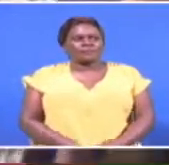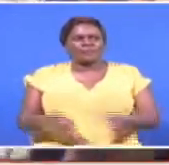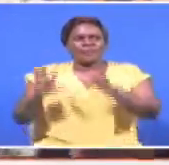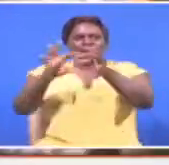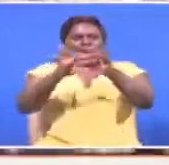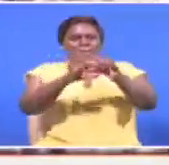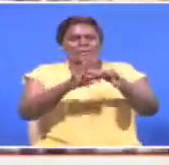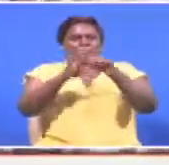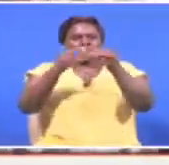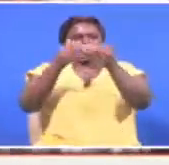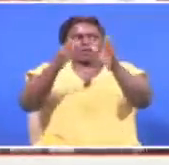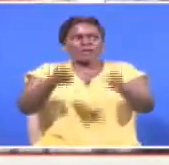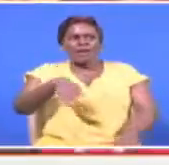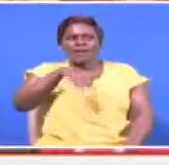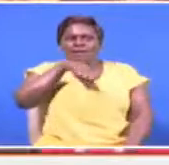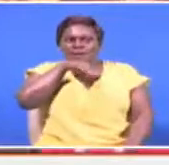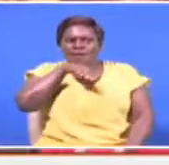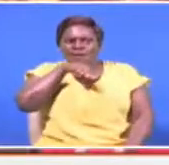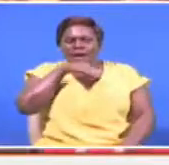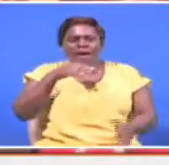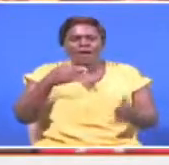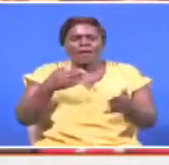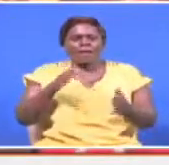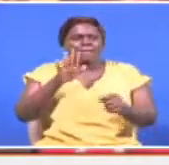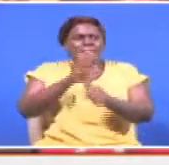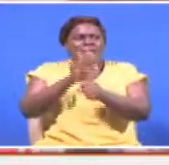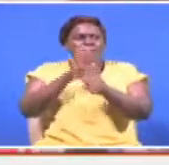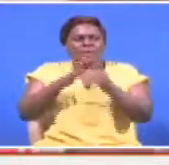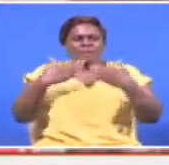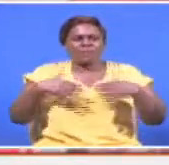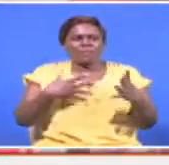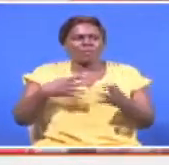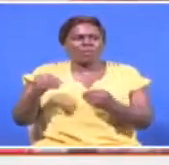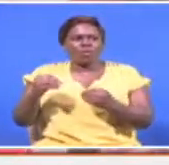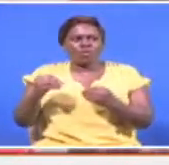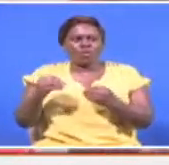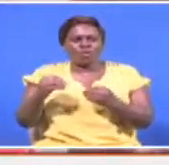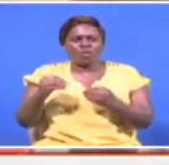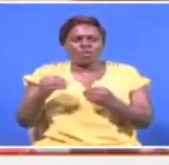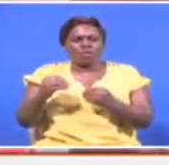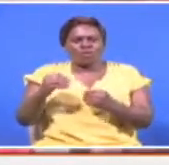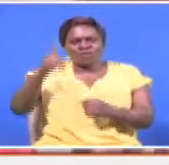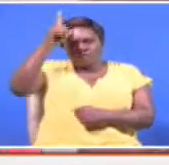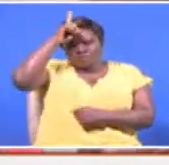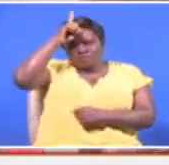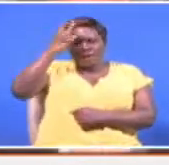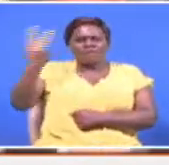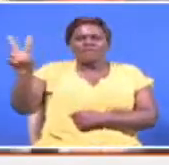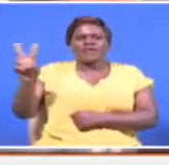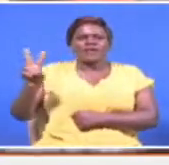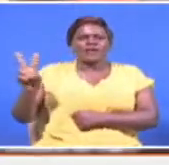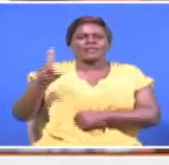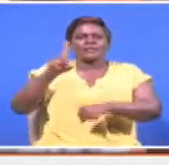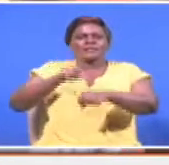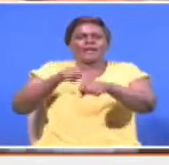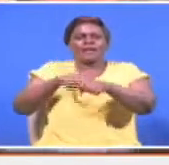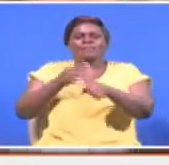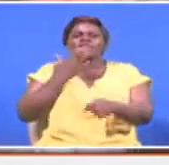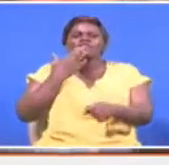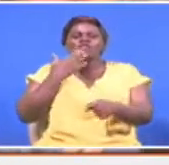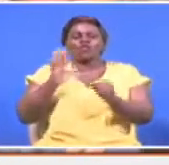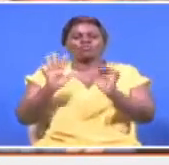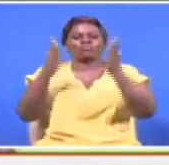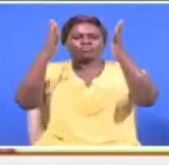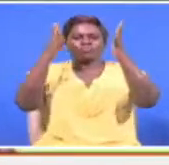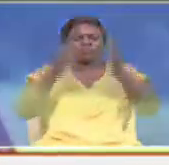Azimio La Umoja leader Raila Odinga was among hundreds of mourners in Esiandumba village in Vihiga County during the funeral